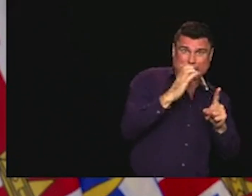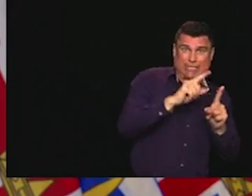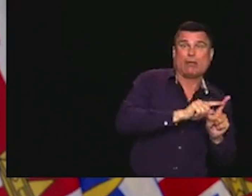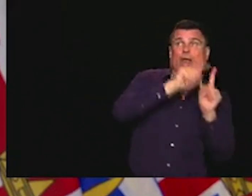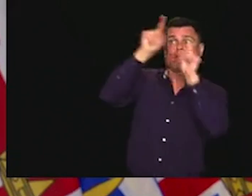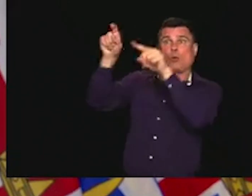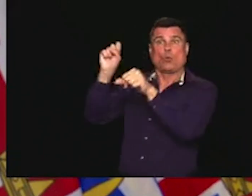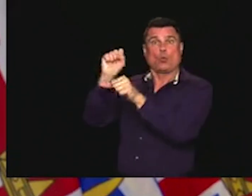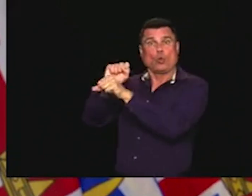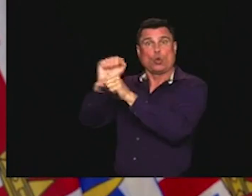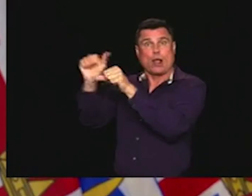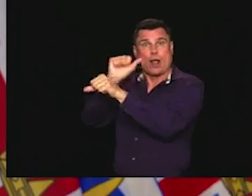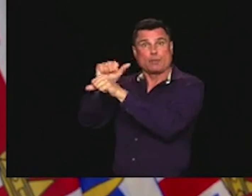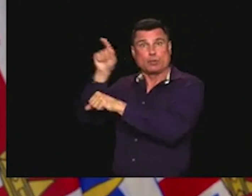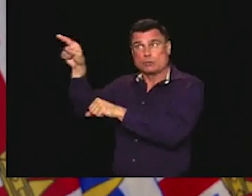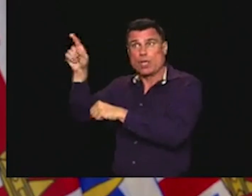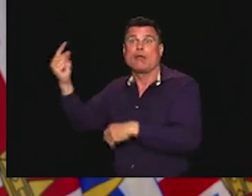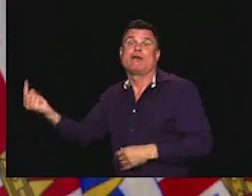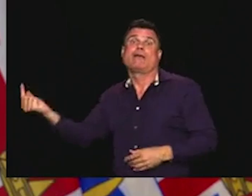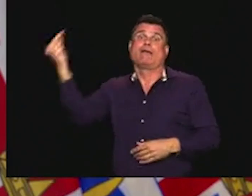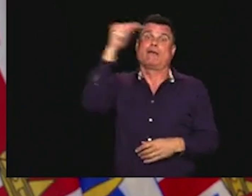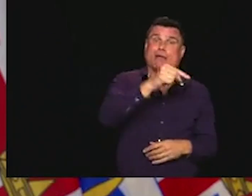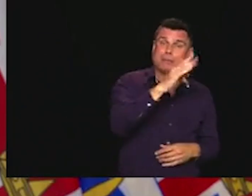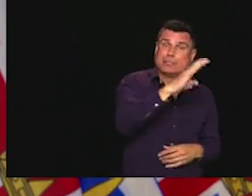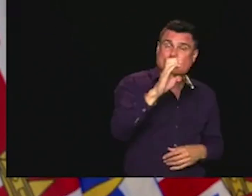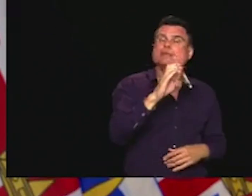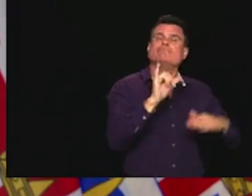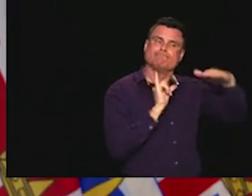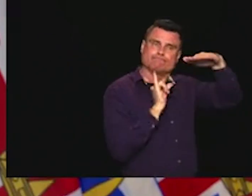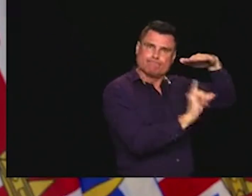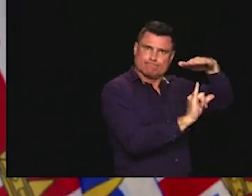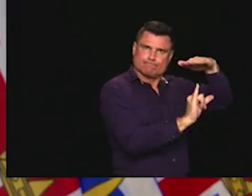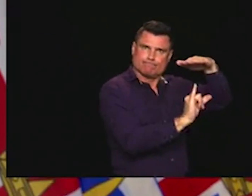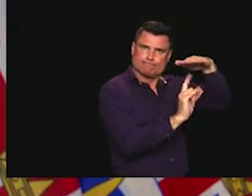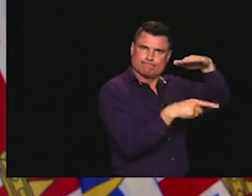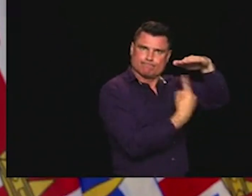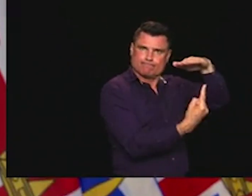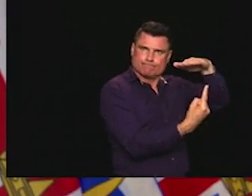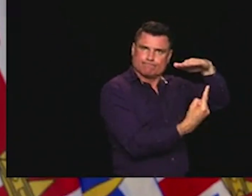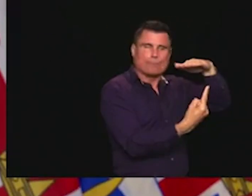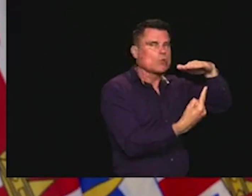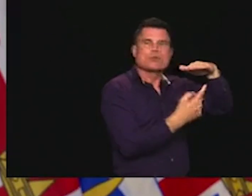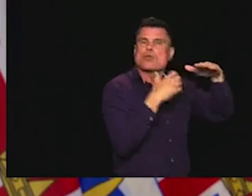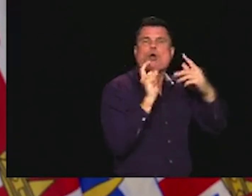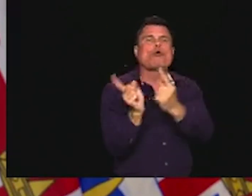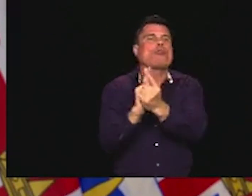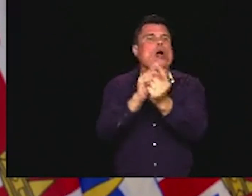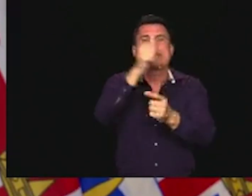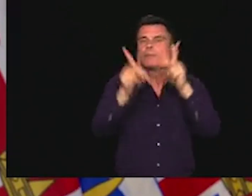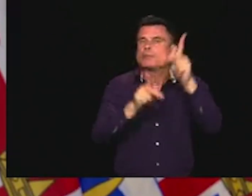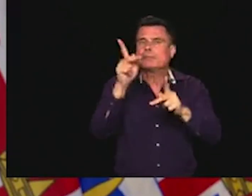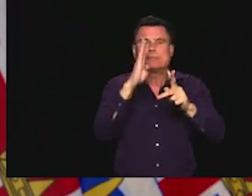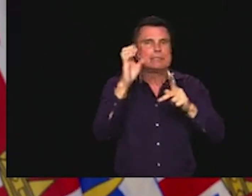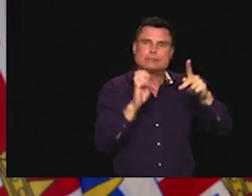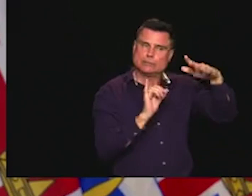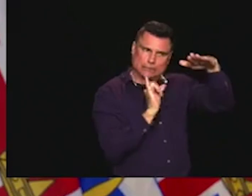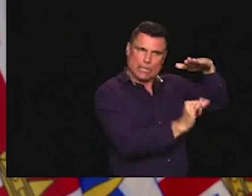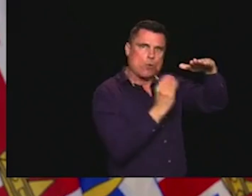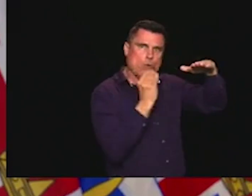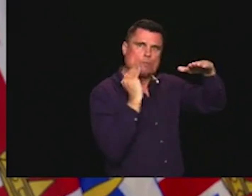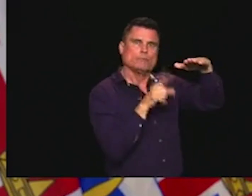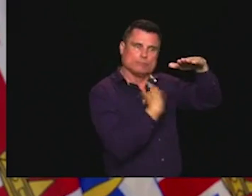settings. So with that exception, I think we have been working very hard with our counterparts in Alberta to make sure that